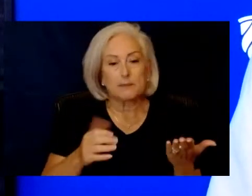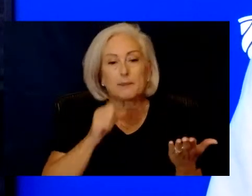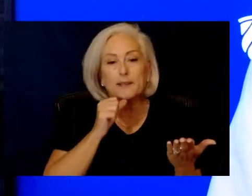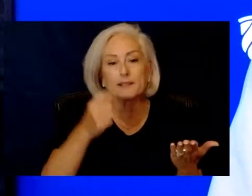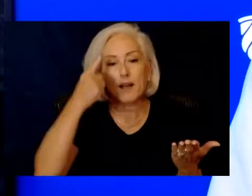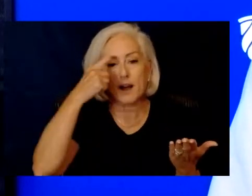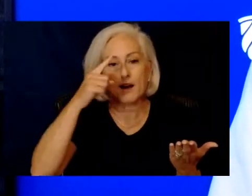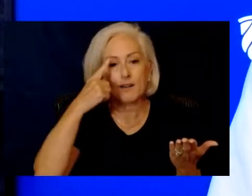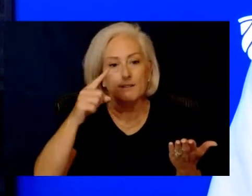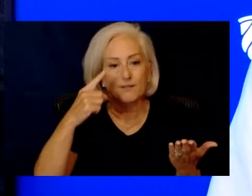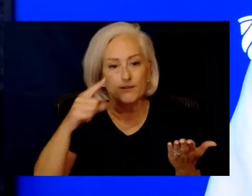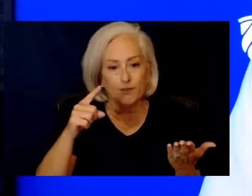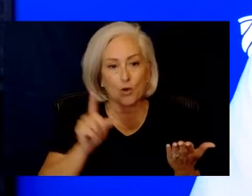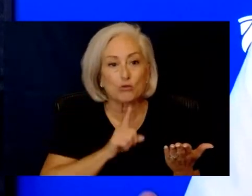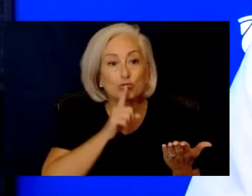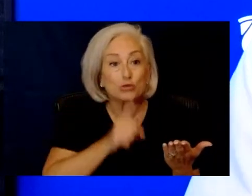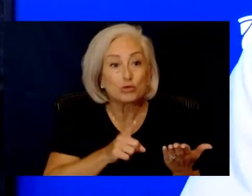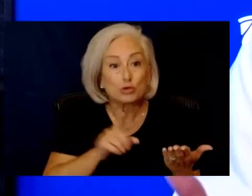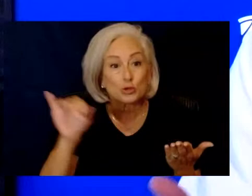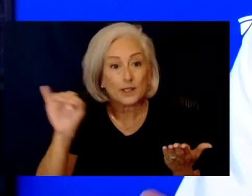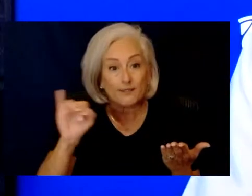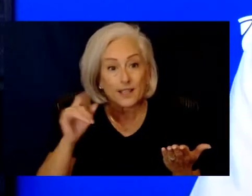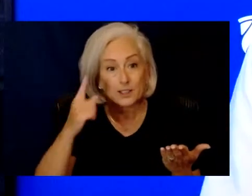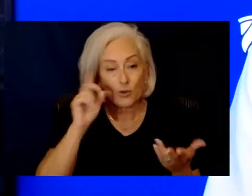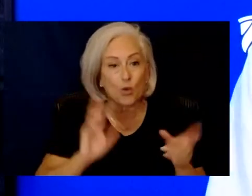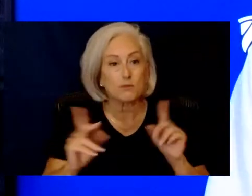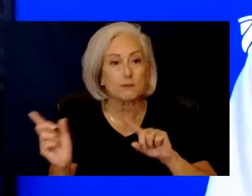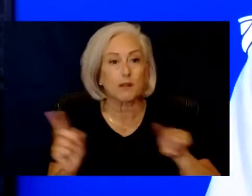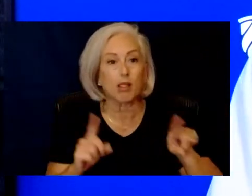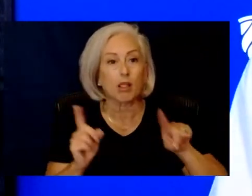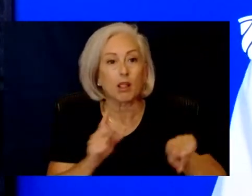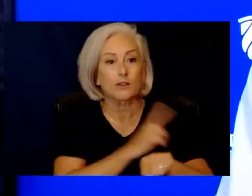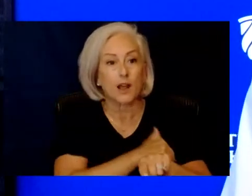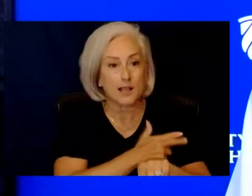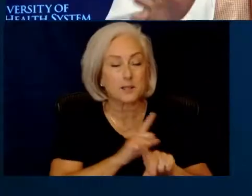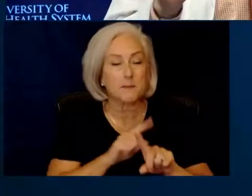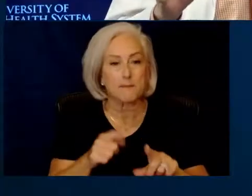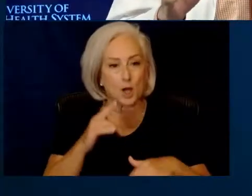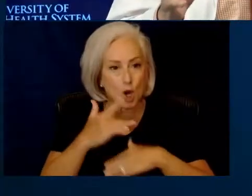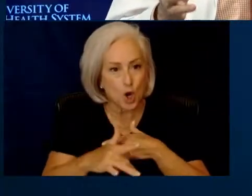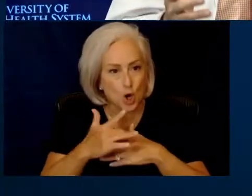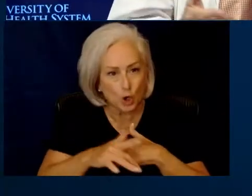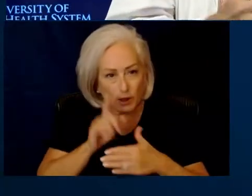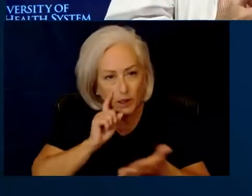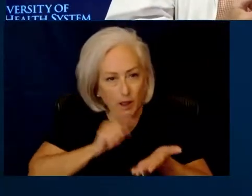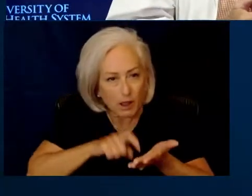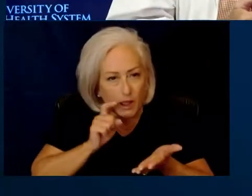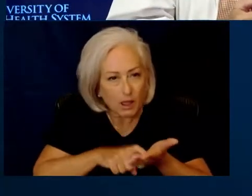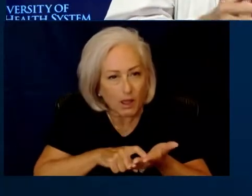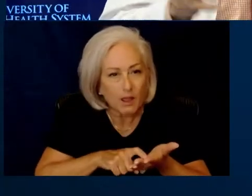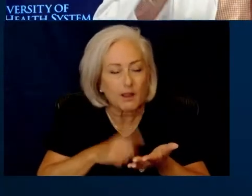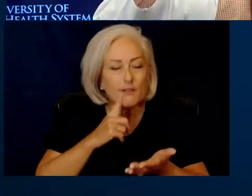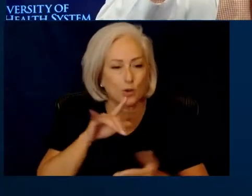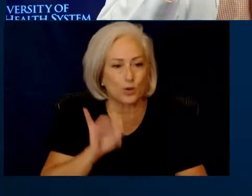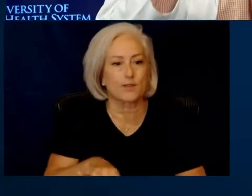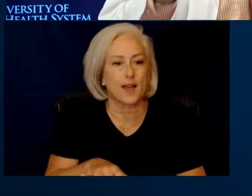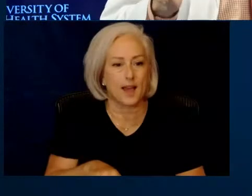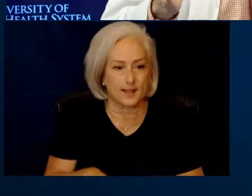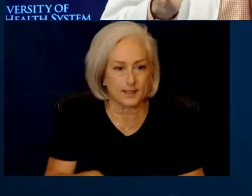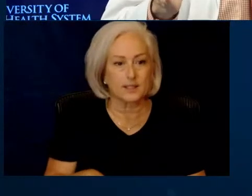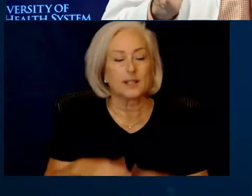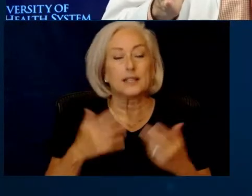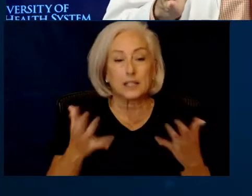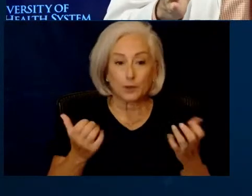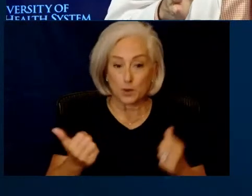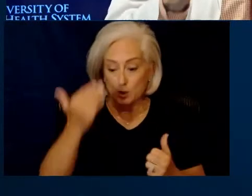actual true infection of people going to the hospital, but early surveillance for that. Yeah, advertisement. If we want to know and be more in front of this kind of stuff, we got to improve